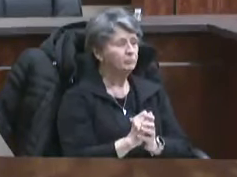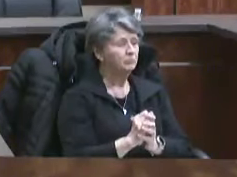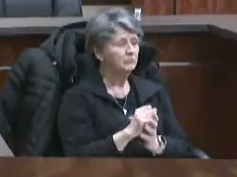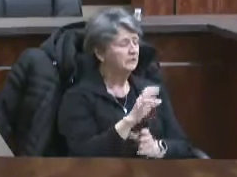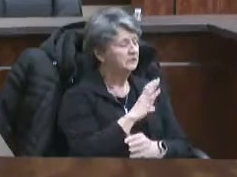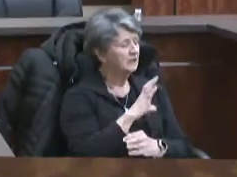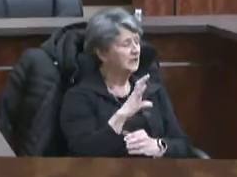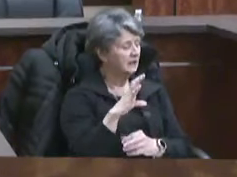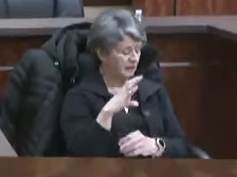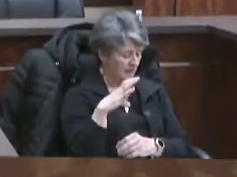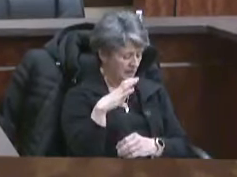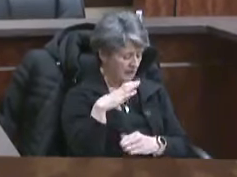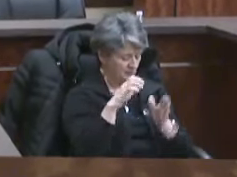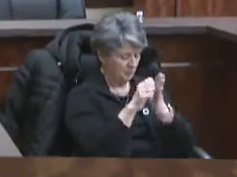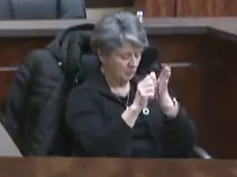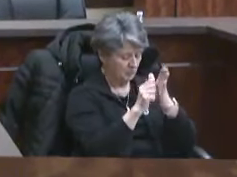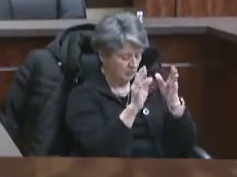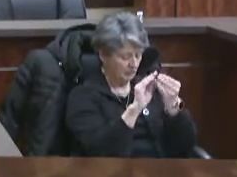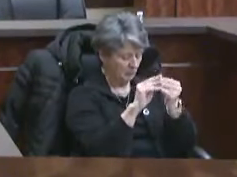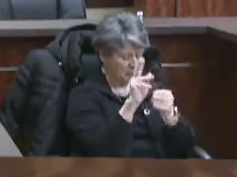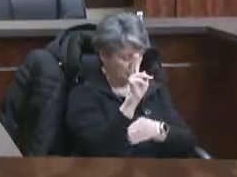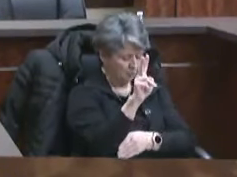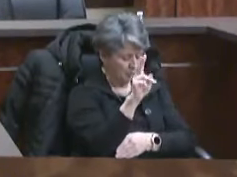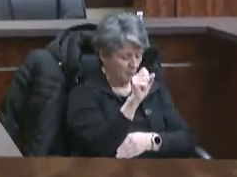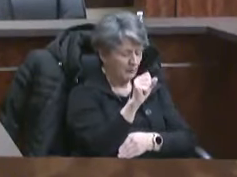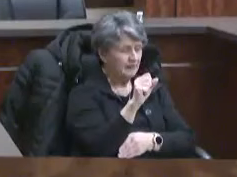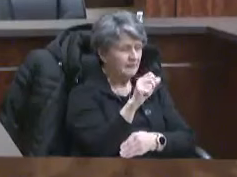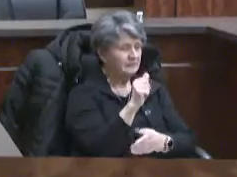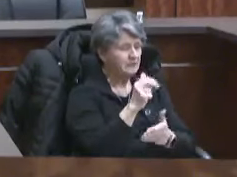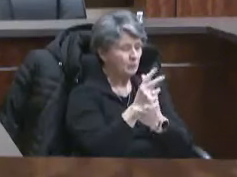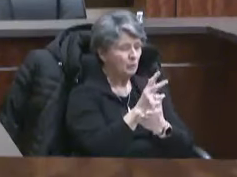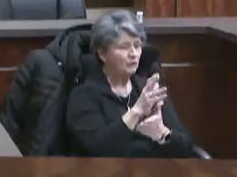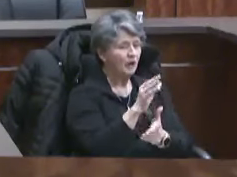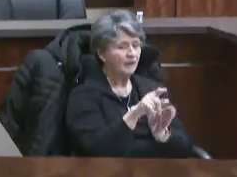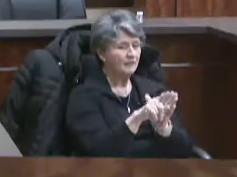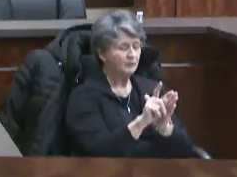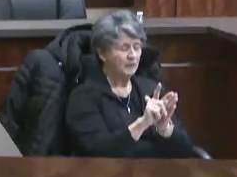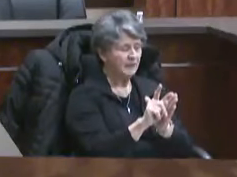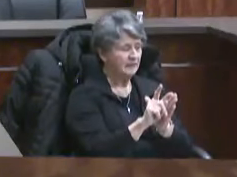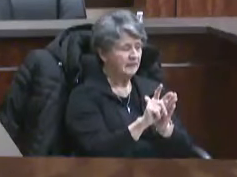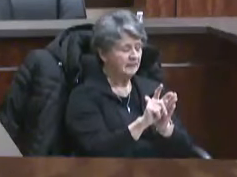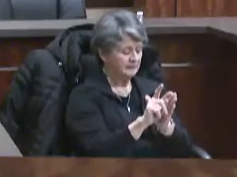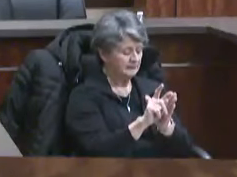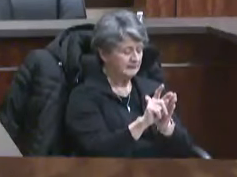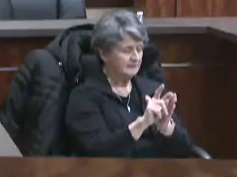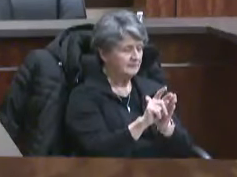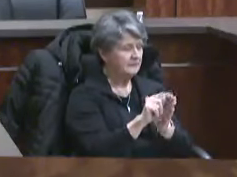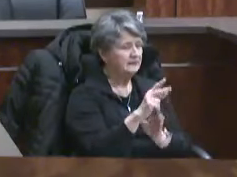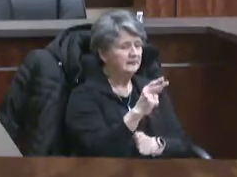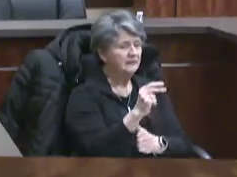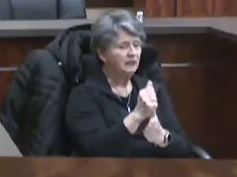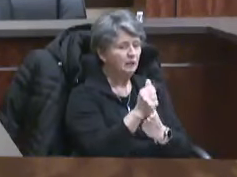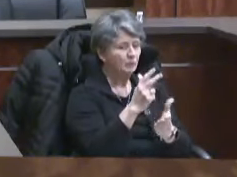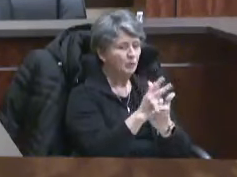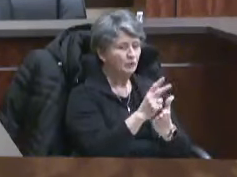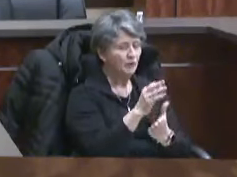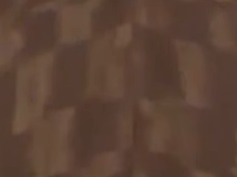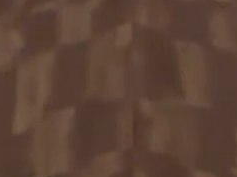Council, agenda item 2 is approval of the minutes. The approval of the minutes of